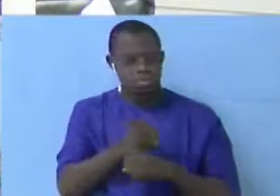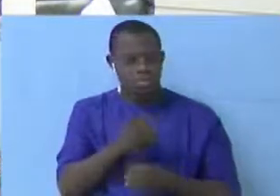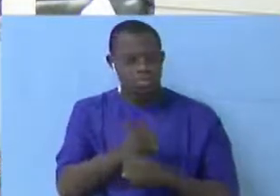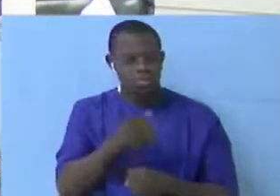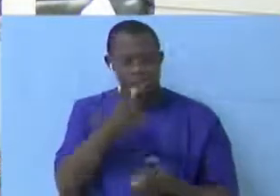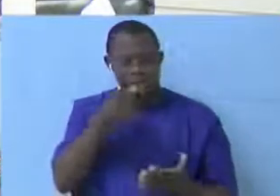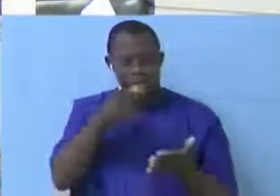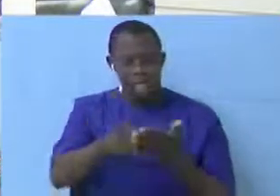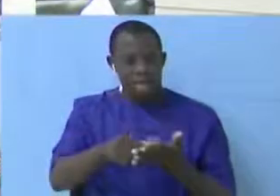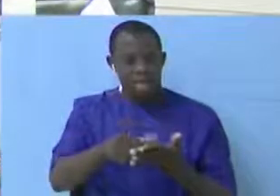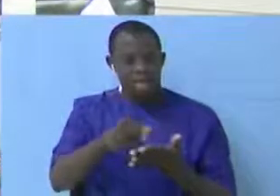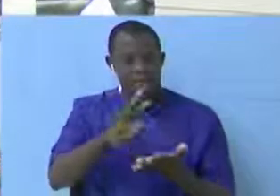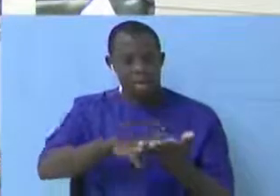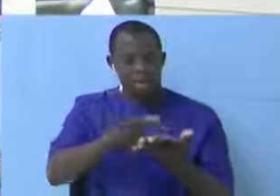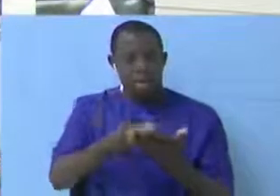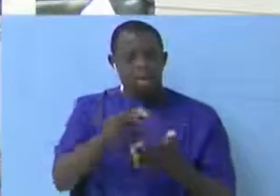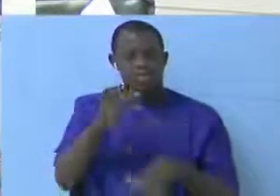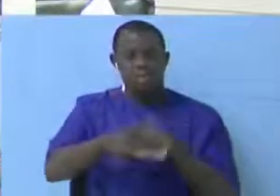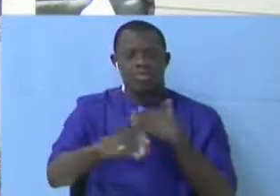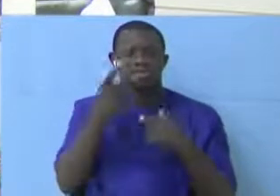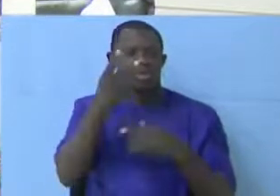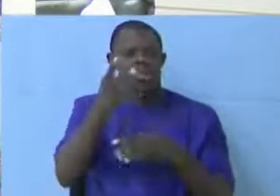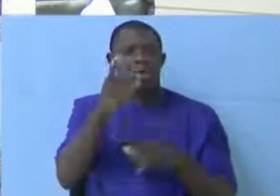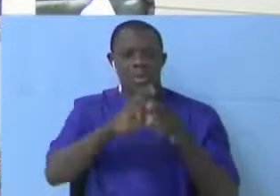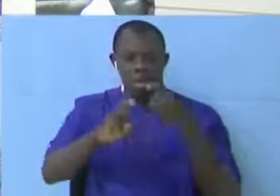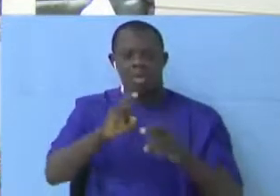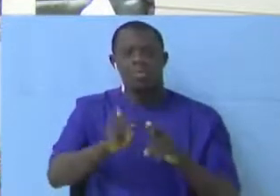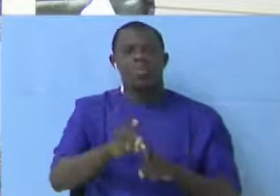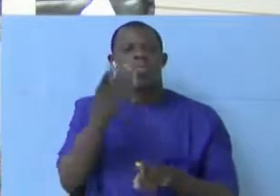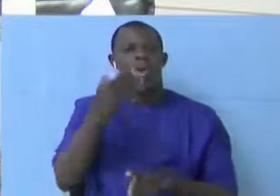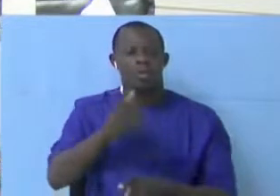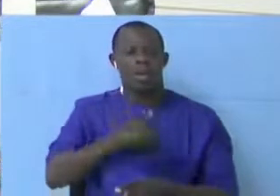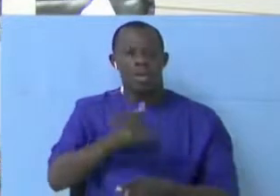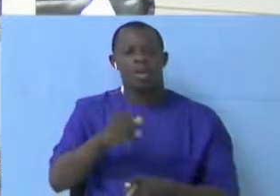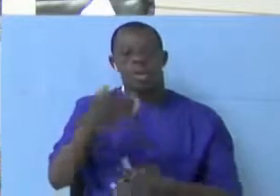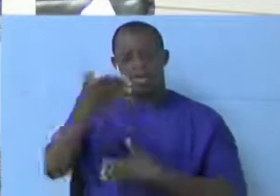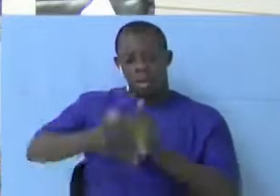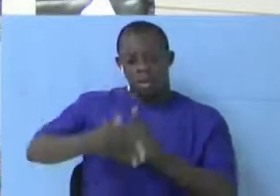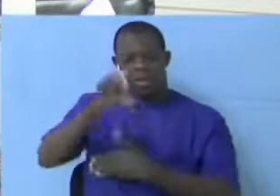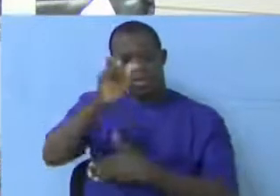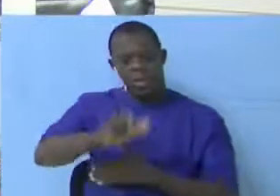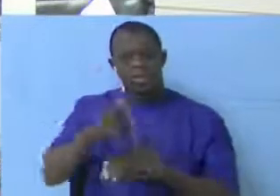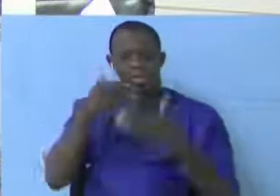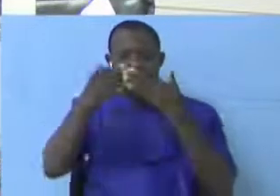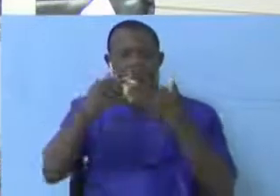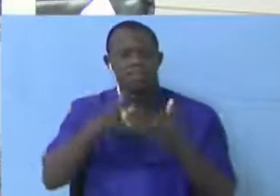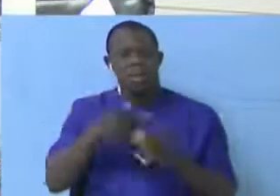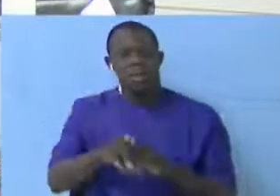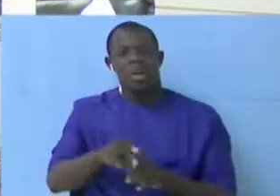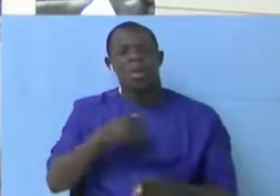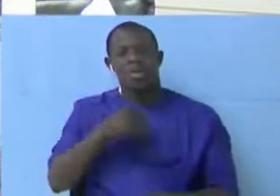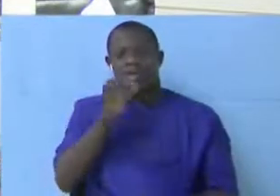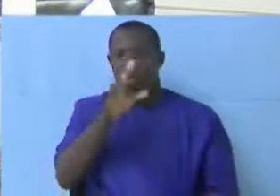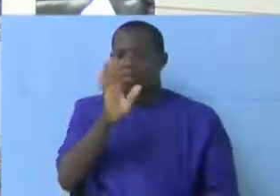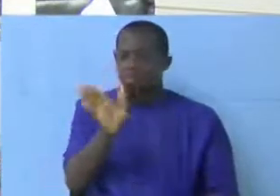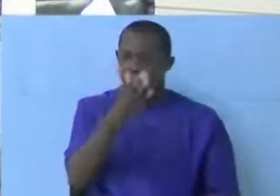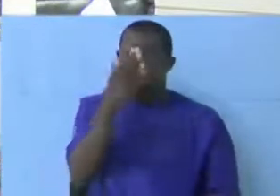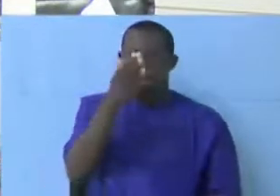it. So when my neighbor told me, I told him go to Birkama Area